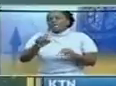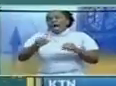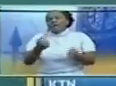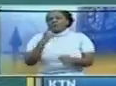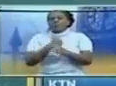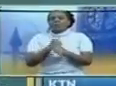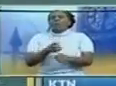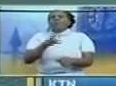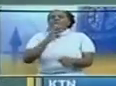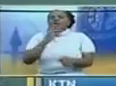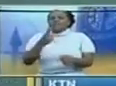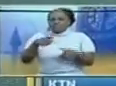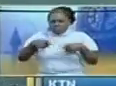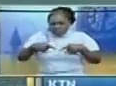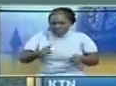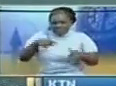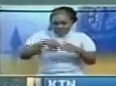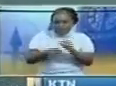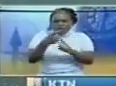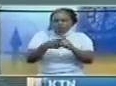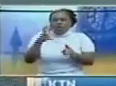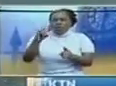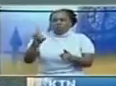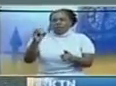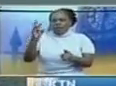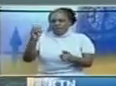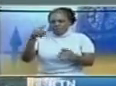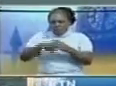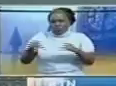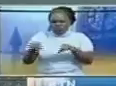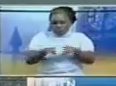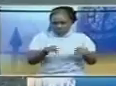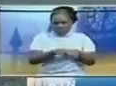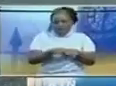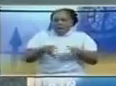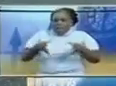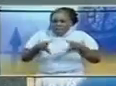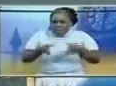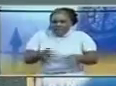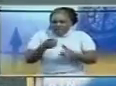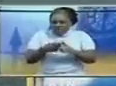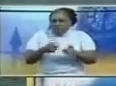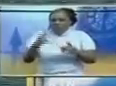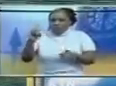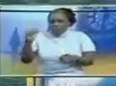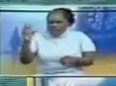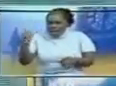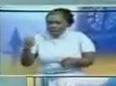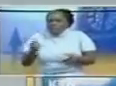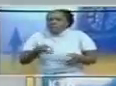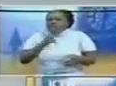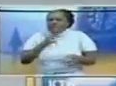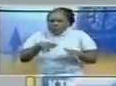works. Water is let in from the dam into a tunnel. Because of the pressure acquired from the dam, the water